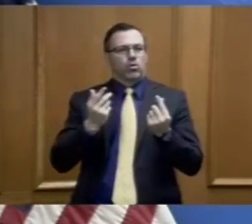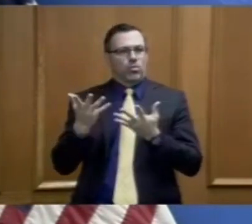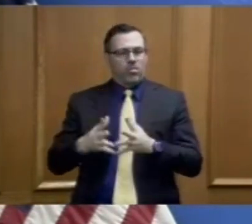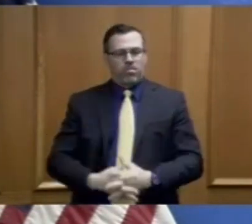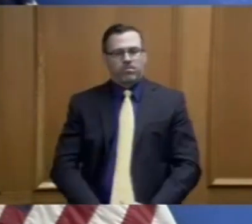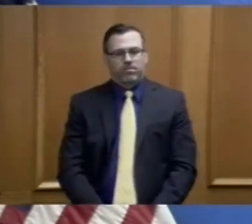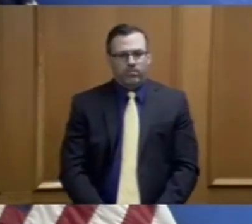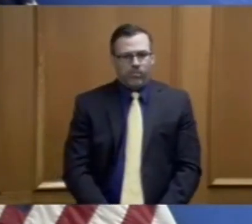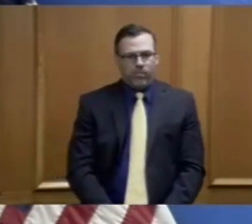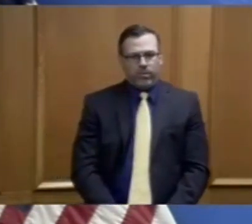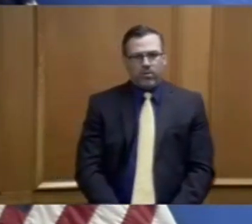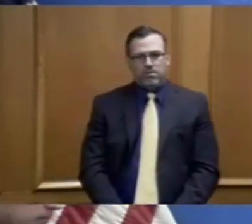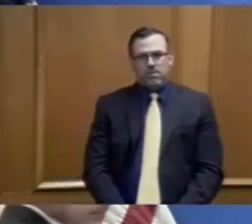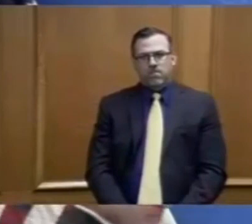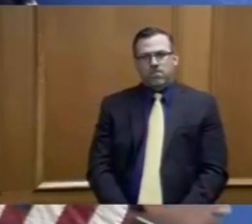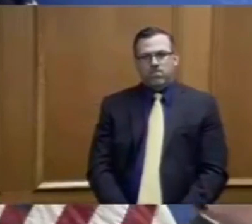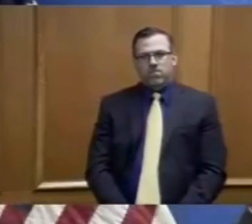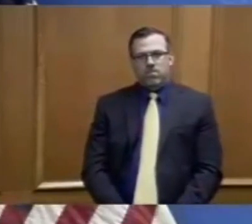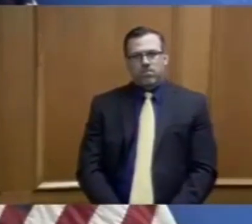Mark?